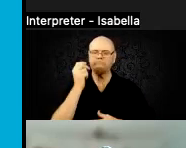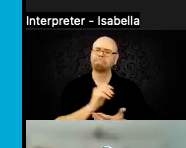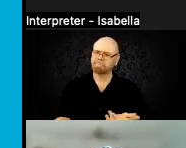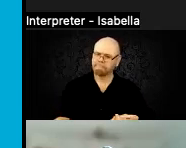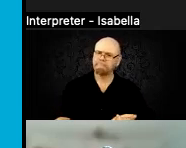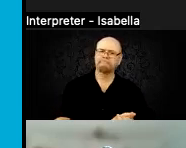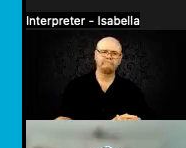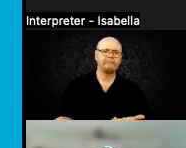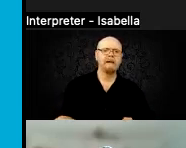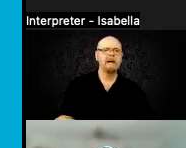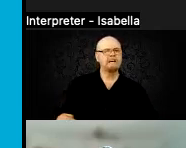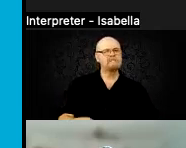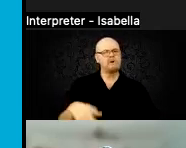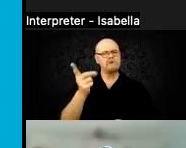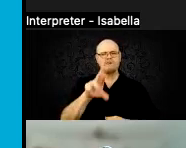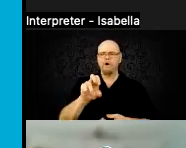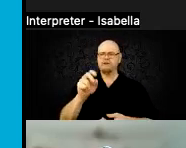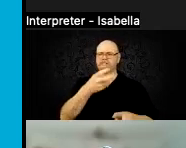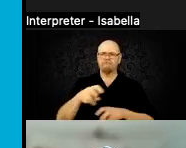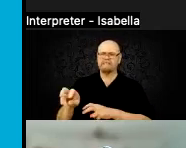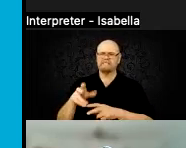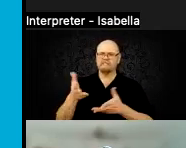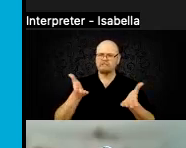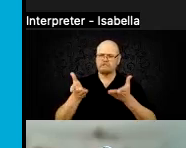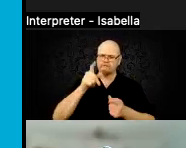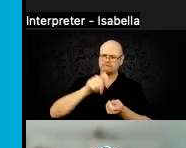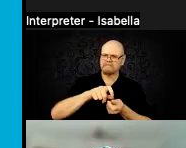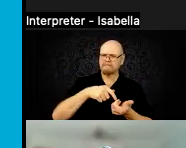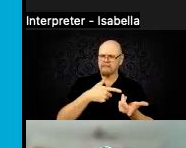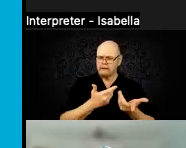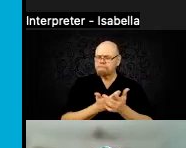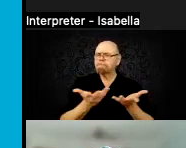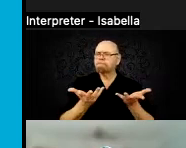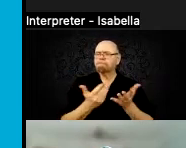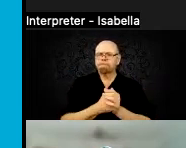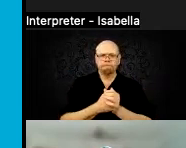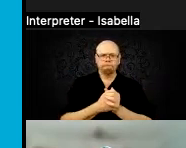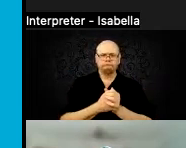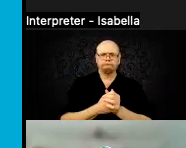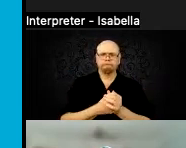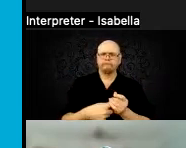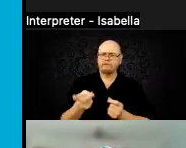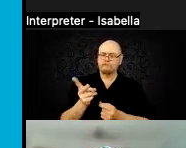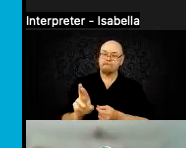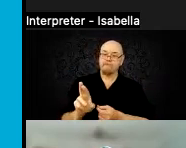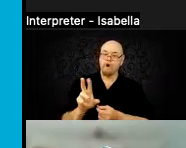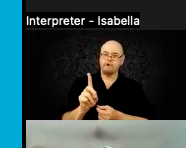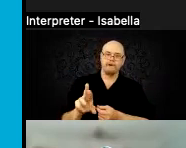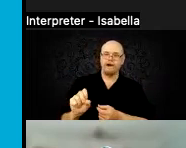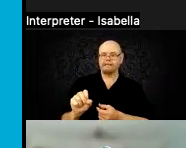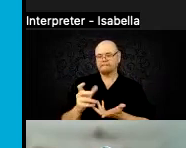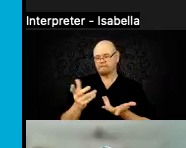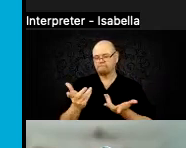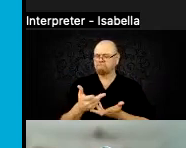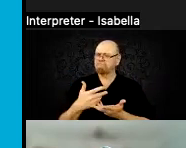transition services in particular. So like Megan said, DRS vocational rehabilitation or VR services are available for youth when they're still